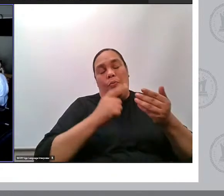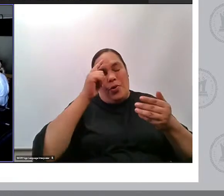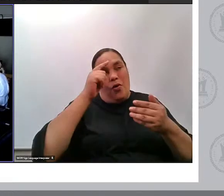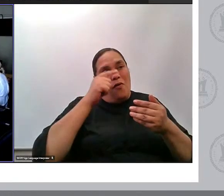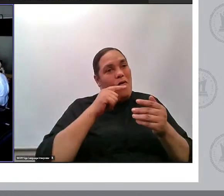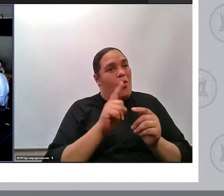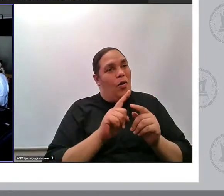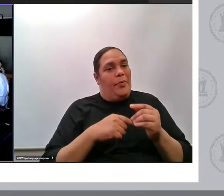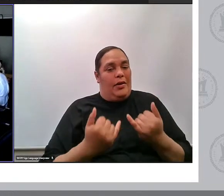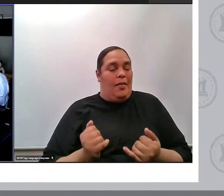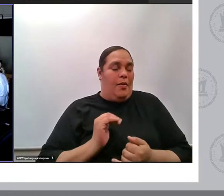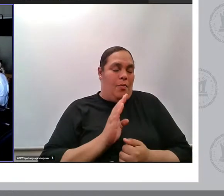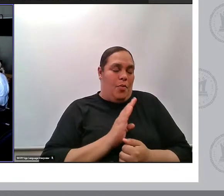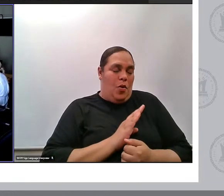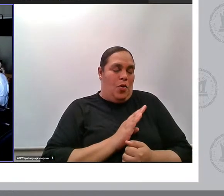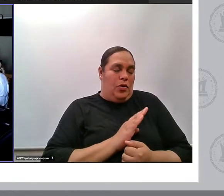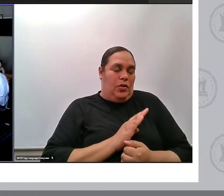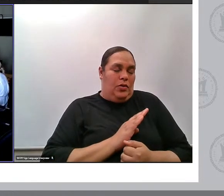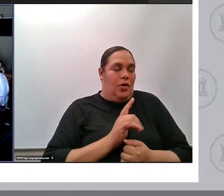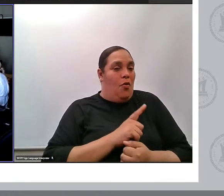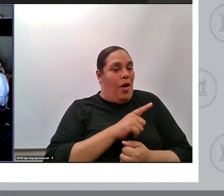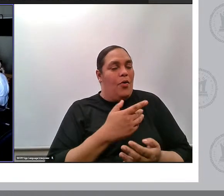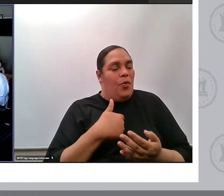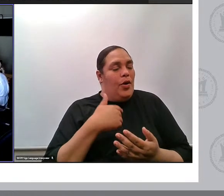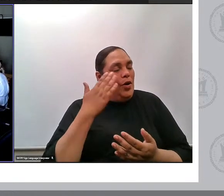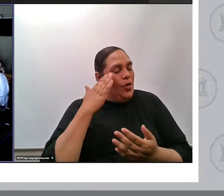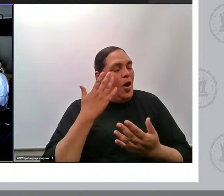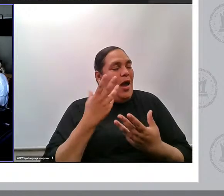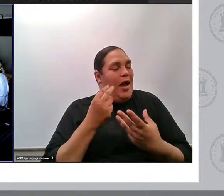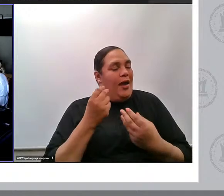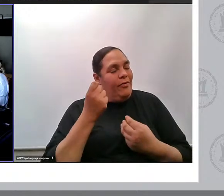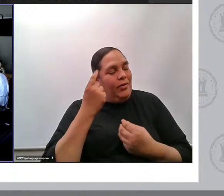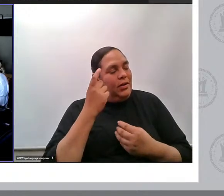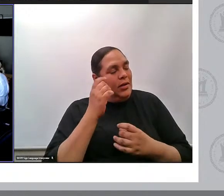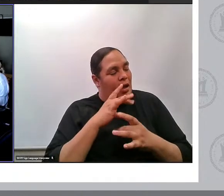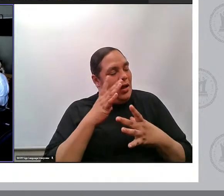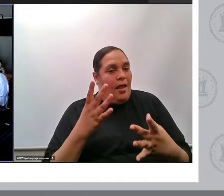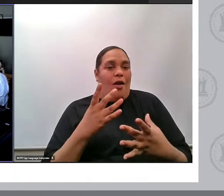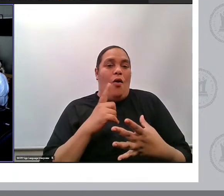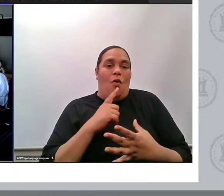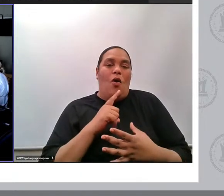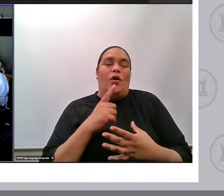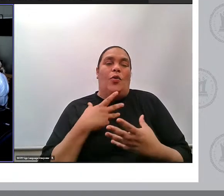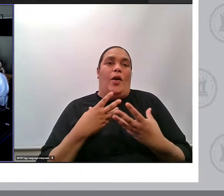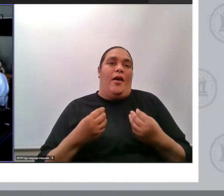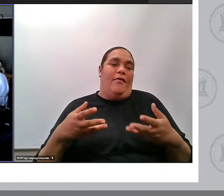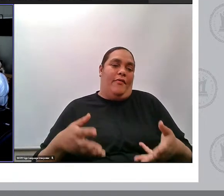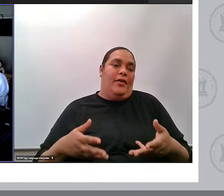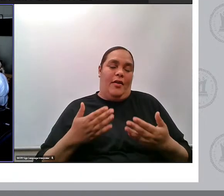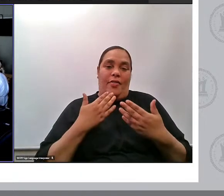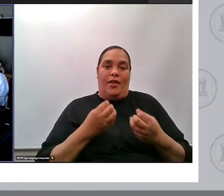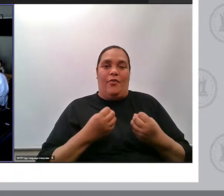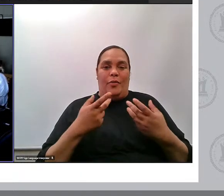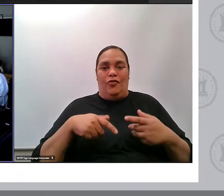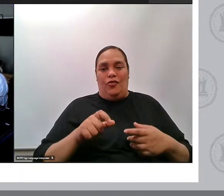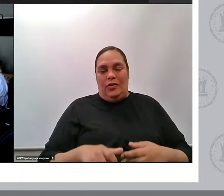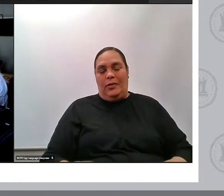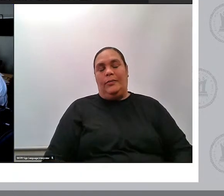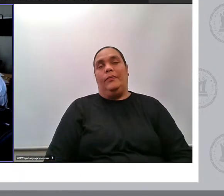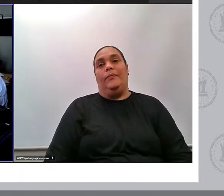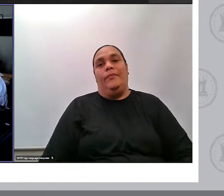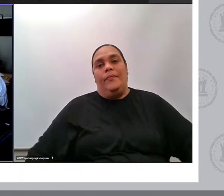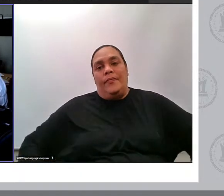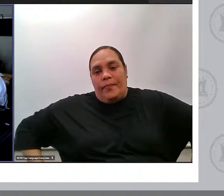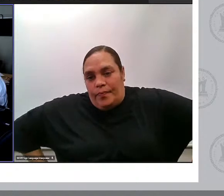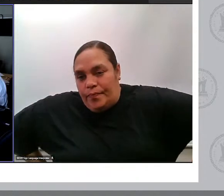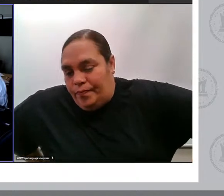current board, you know, so that at least we can have some sense given what we have, you know. Thank you very much, Chair.